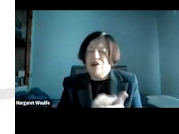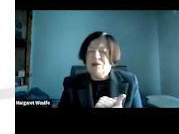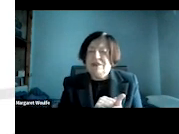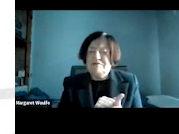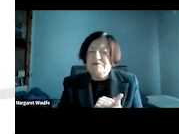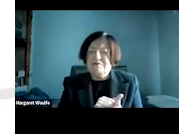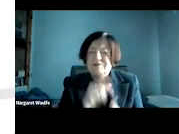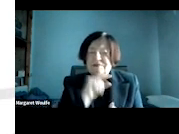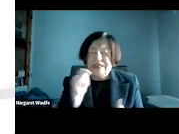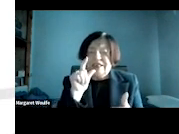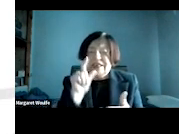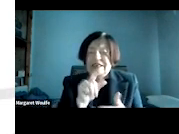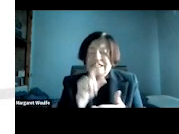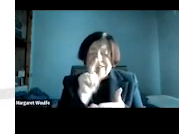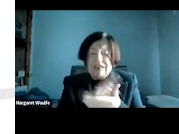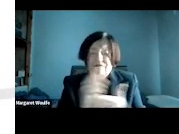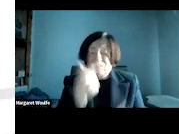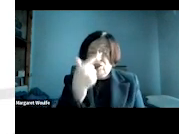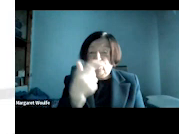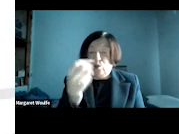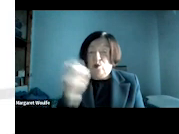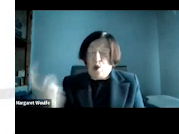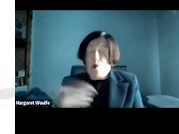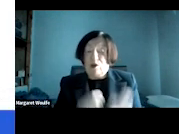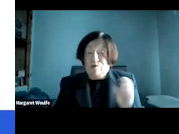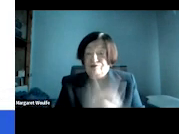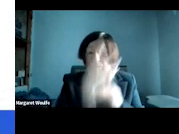called 17210. I'm just going to move on to the next slide.